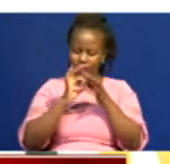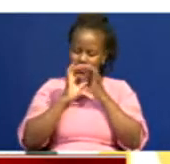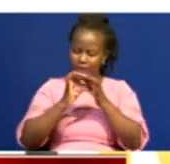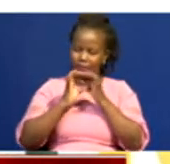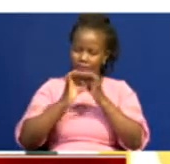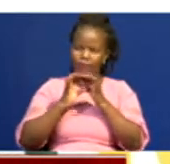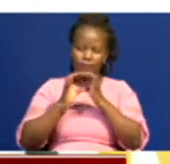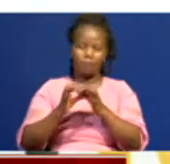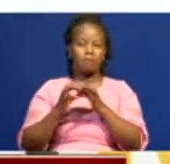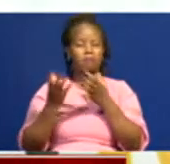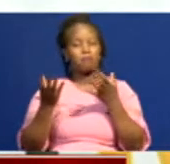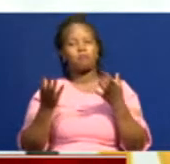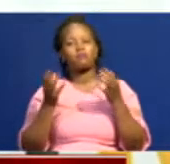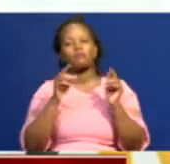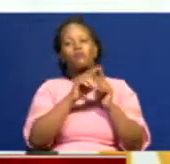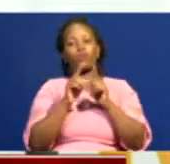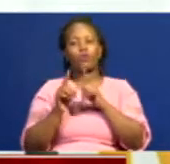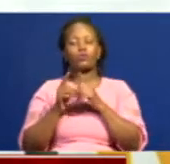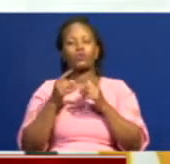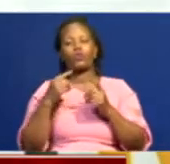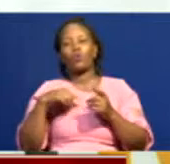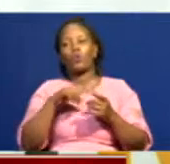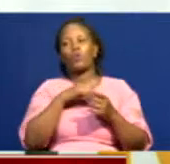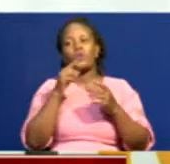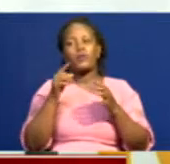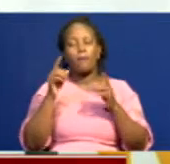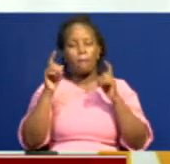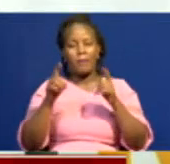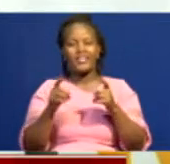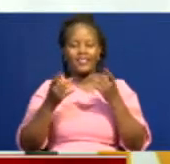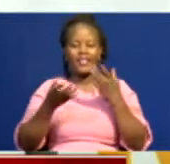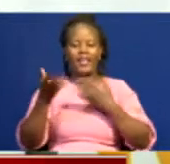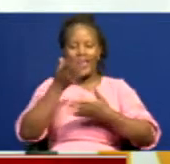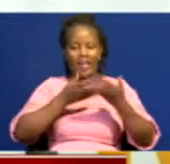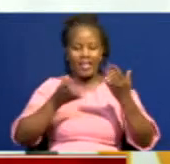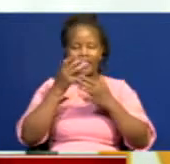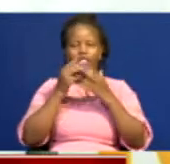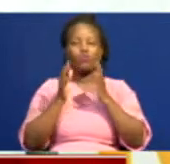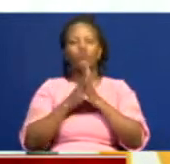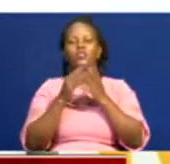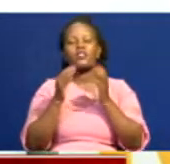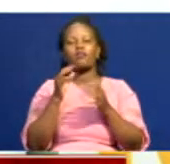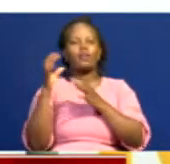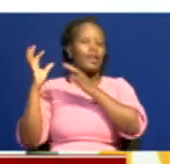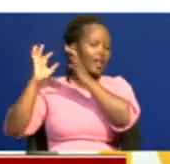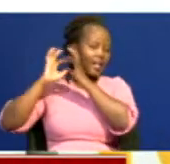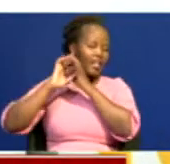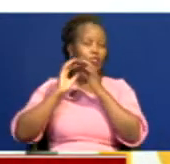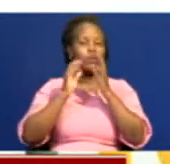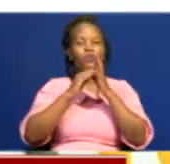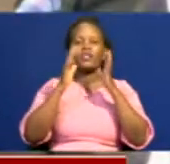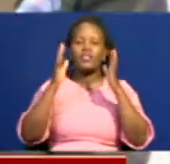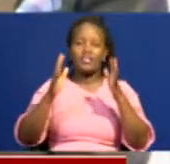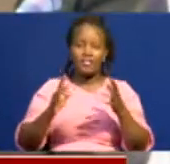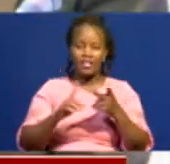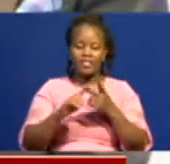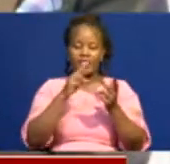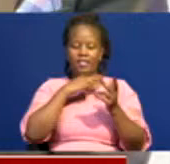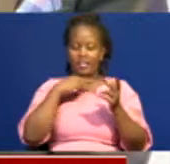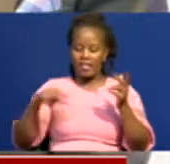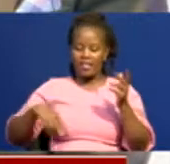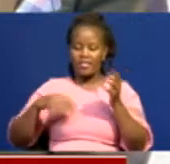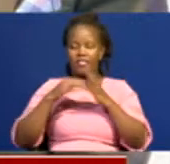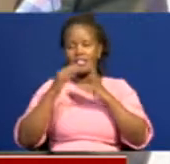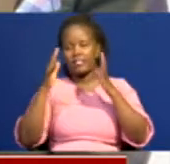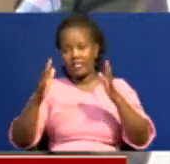beliefs, and therefore there is need to engage on cultural leaders religious leaders. The Ministry of